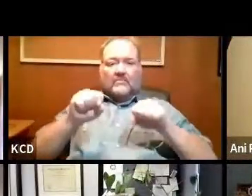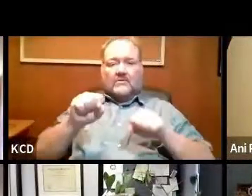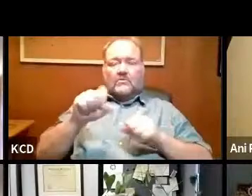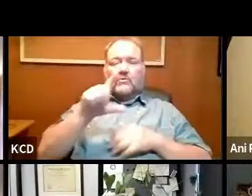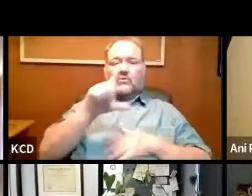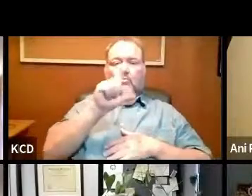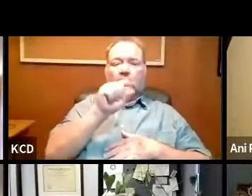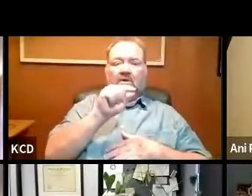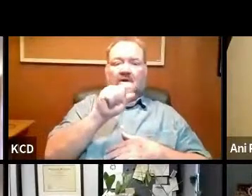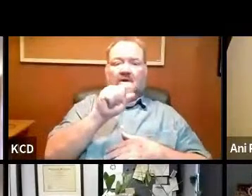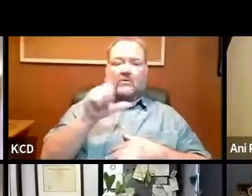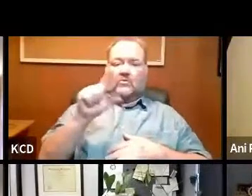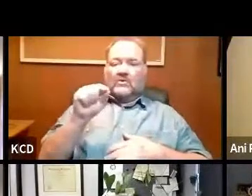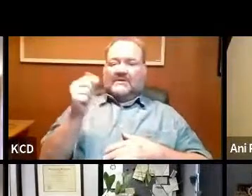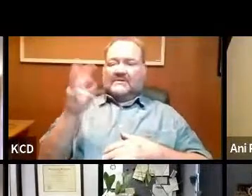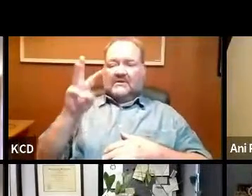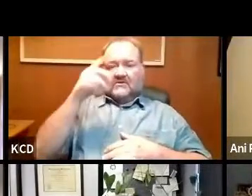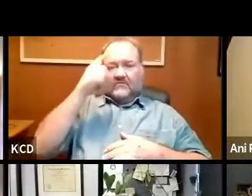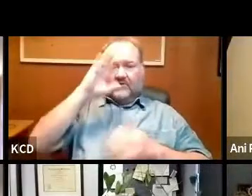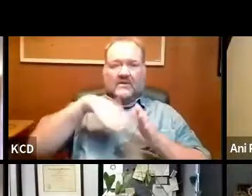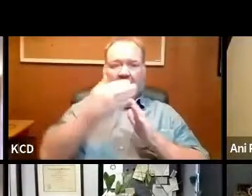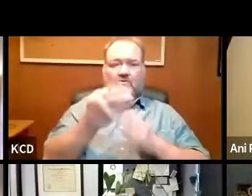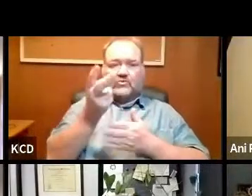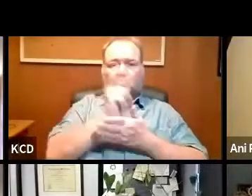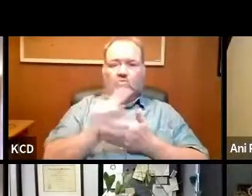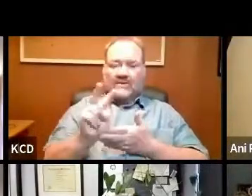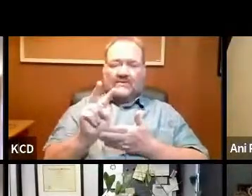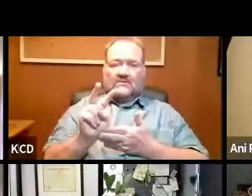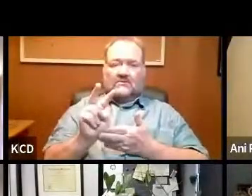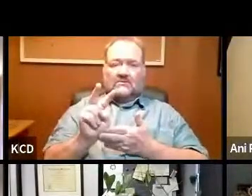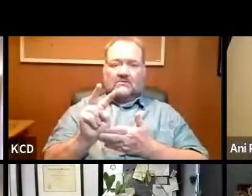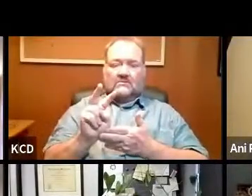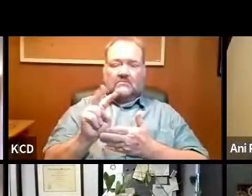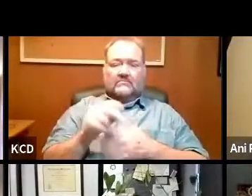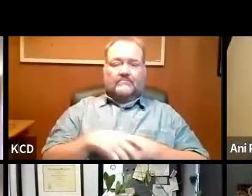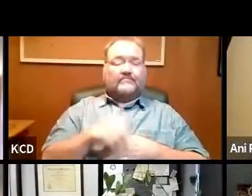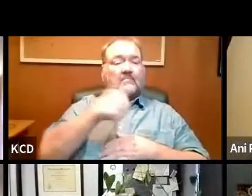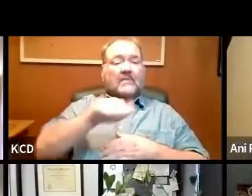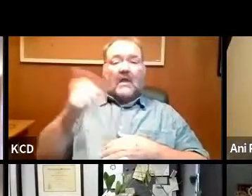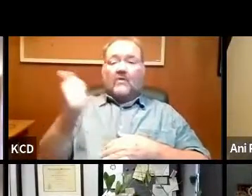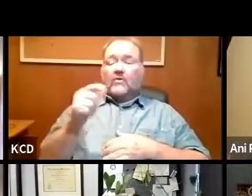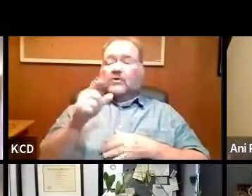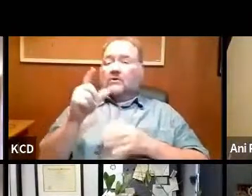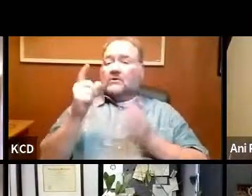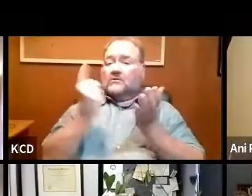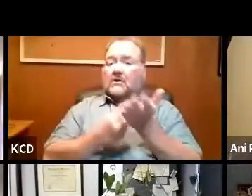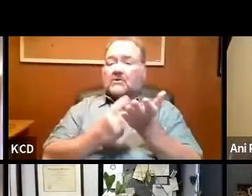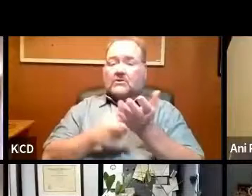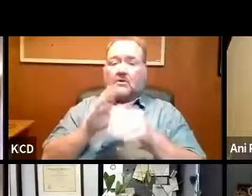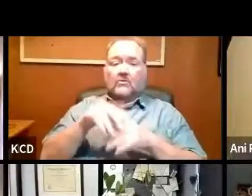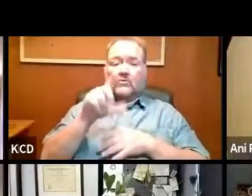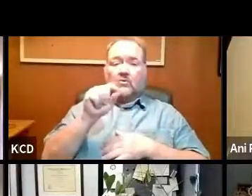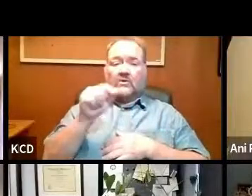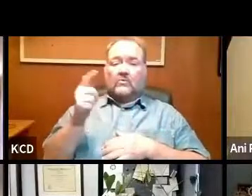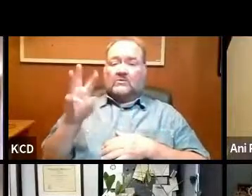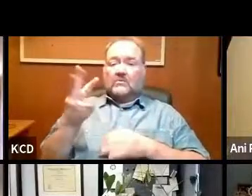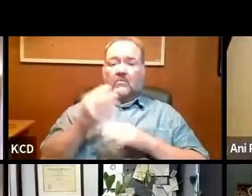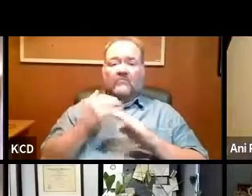2026 for the next 2 weeks. Any other discussion on 2026 before we move